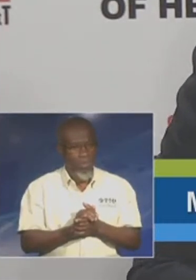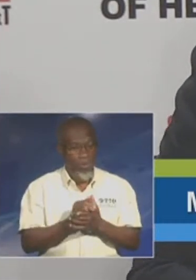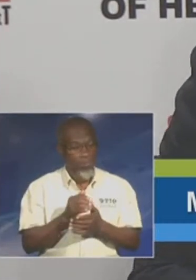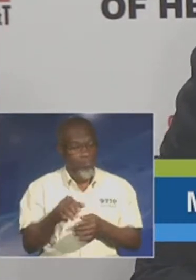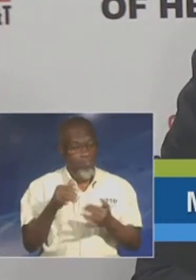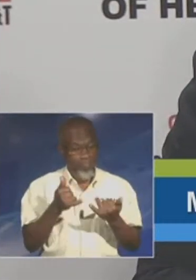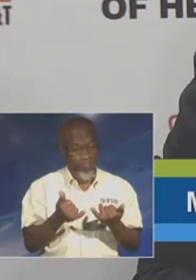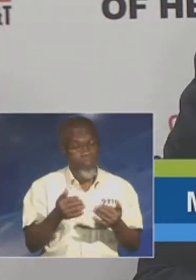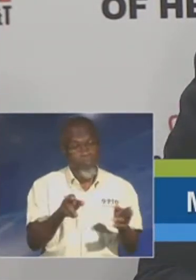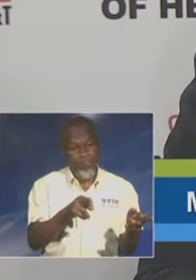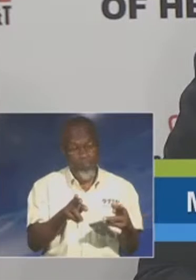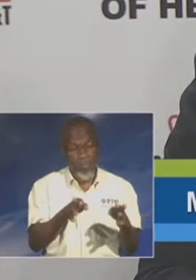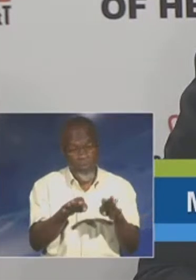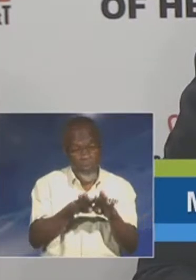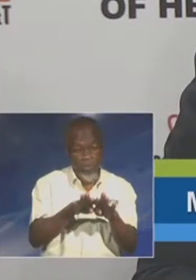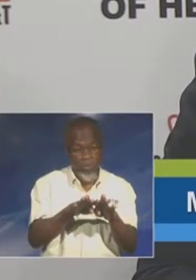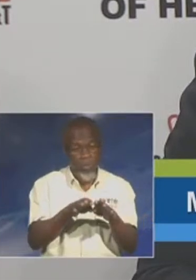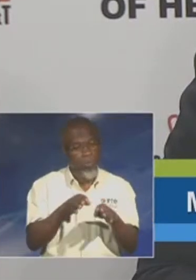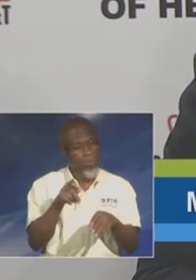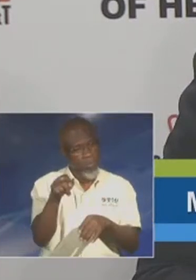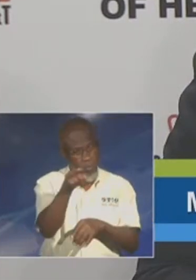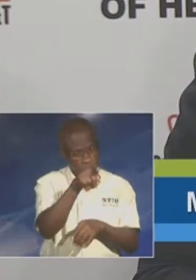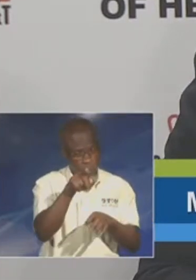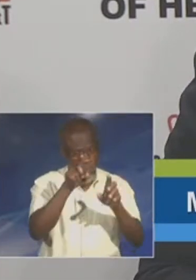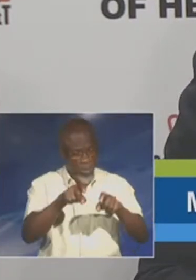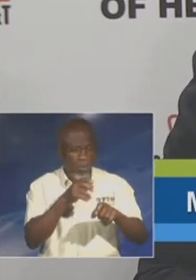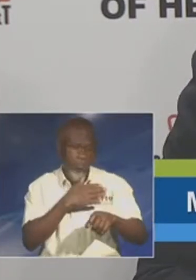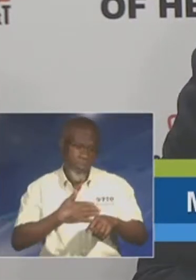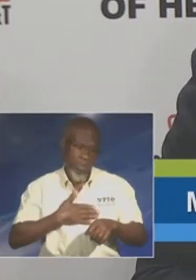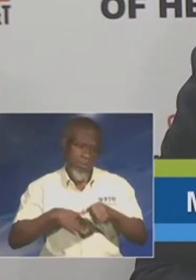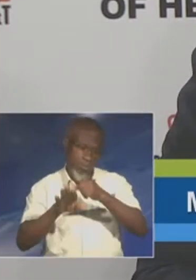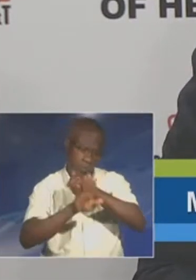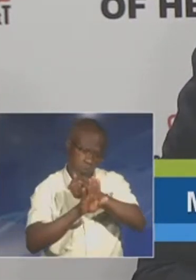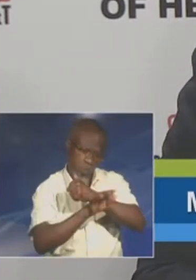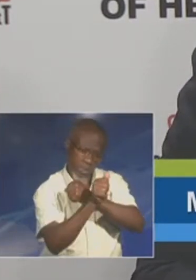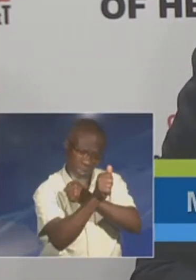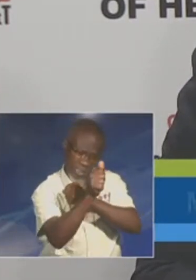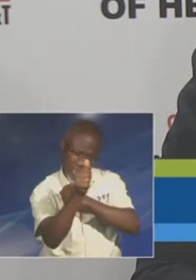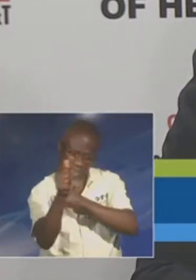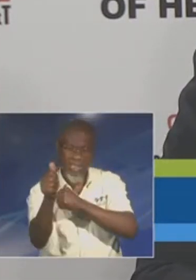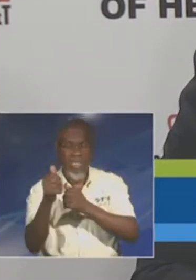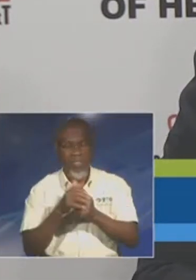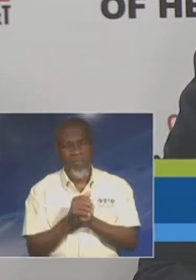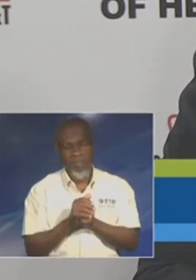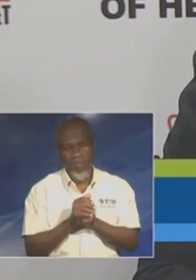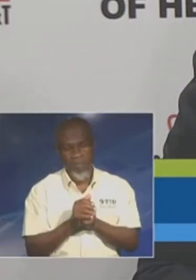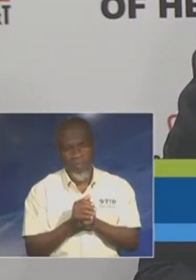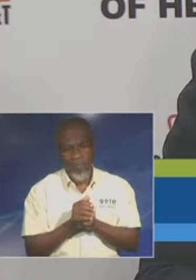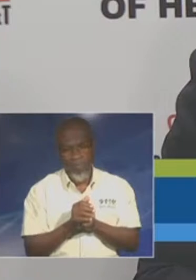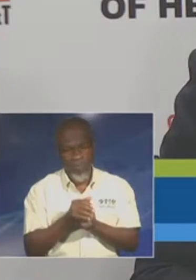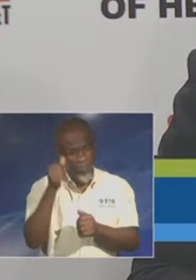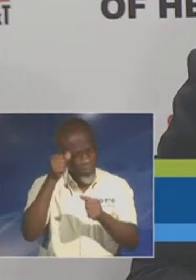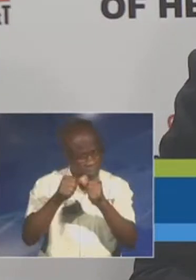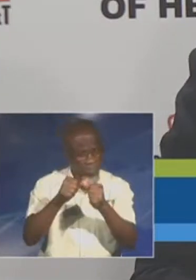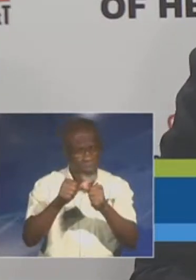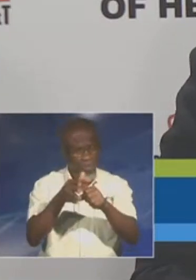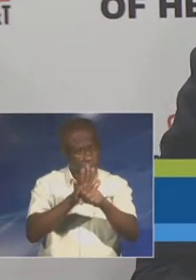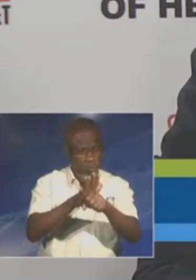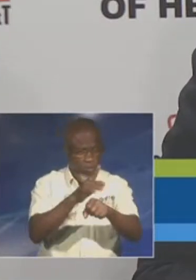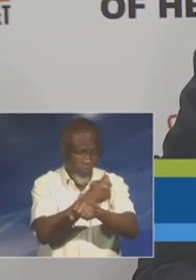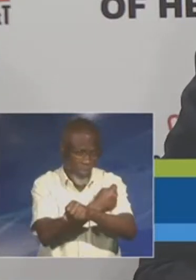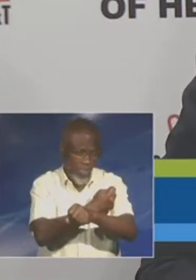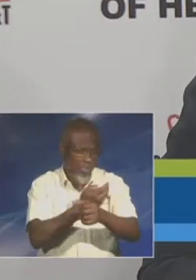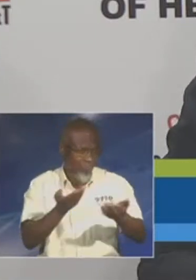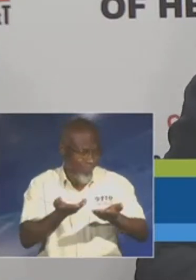please continue to protect yourself and your loved ones. Remember, COVID-19 vaccines are approved by the World